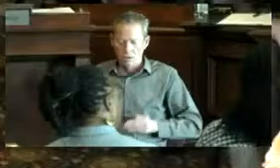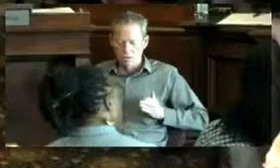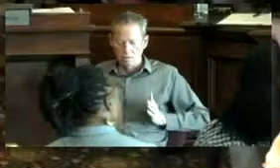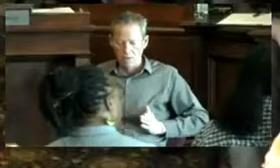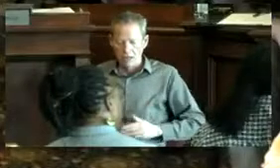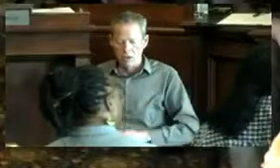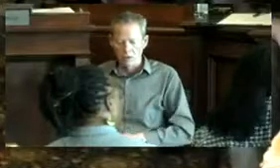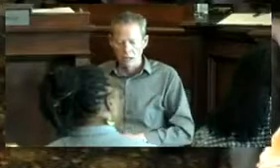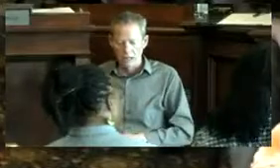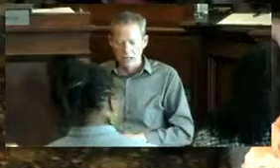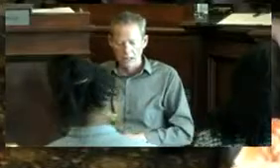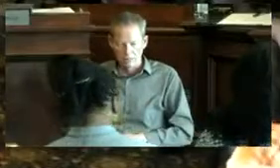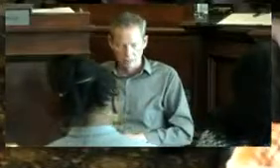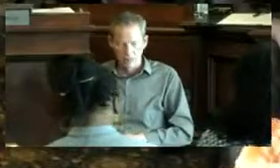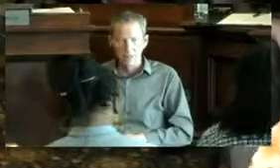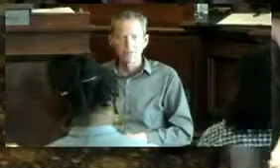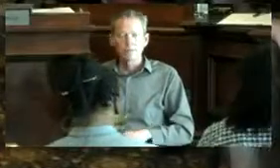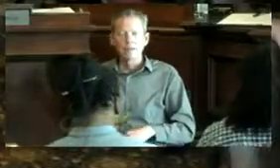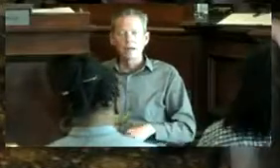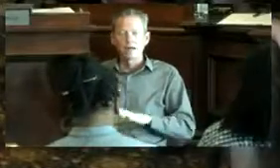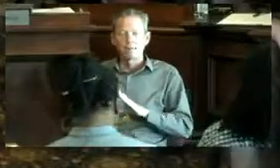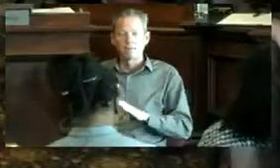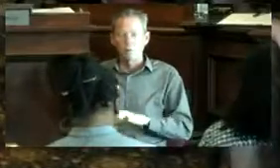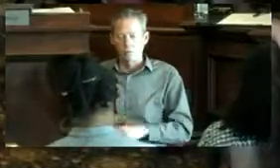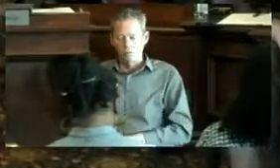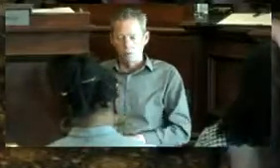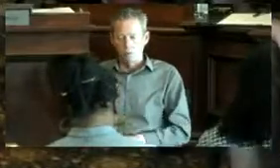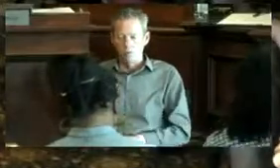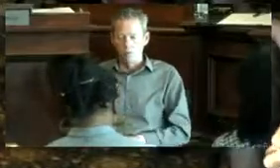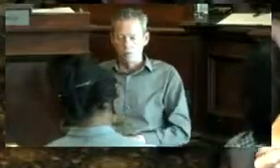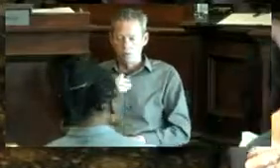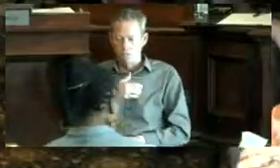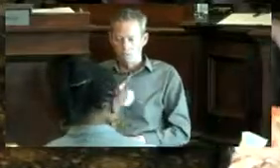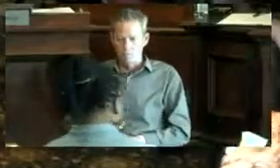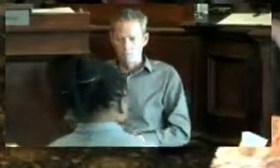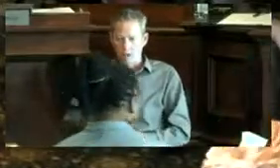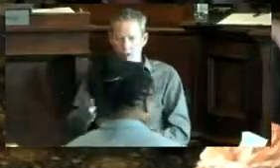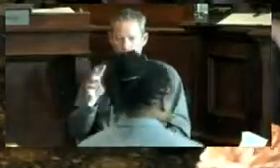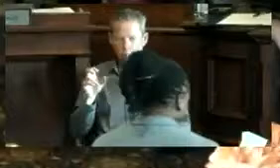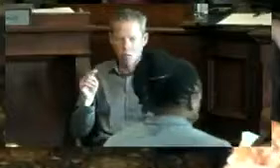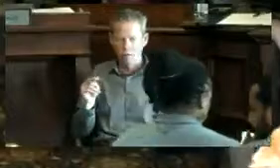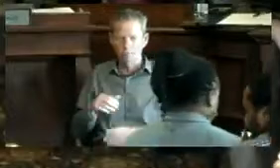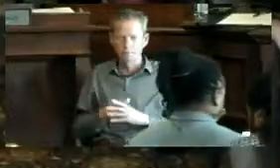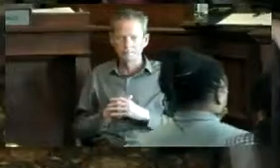McAllister, Sadie McAllen, and former Mayor Lovely Warren.